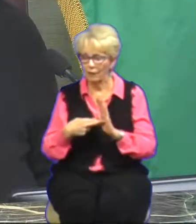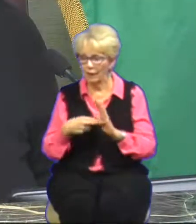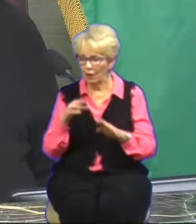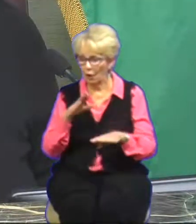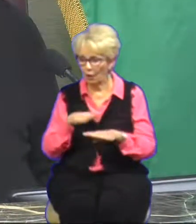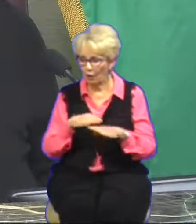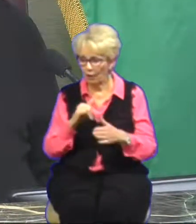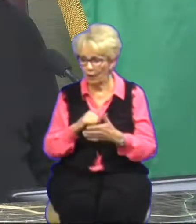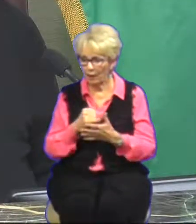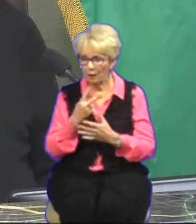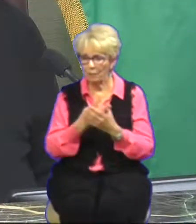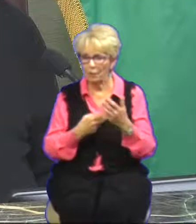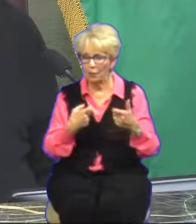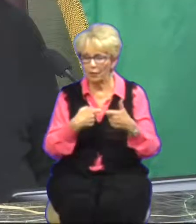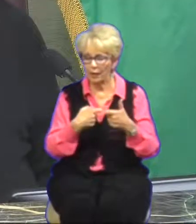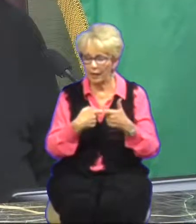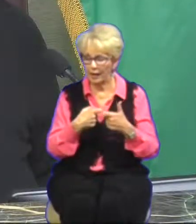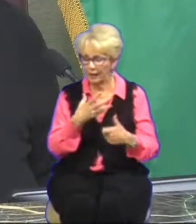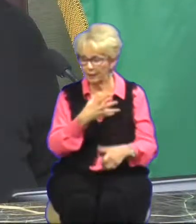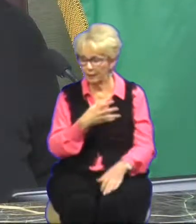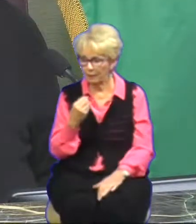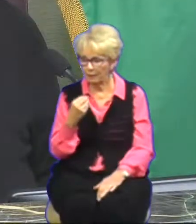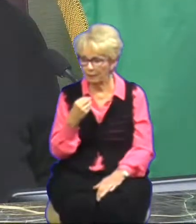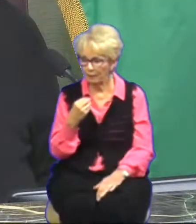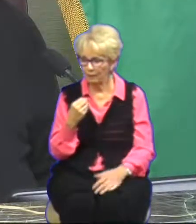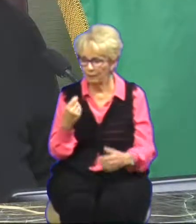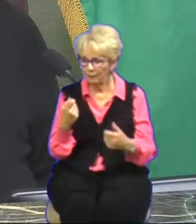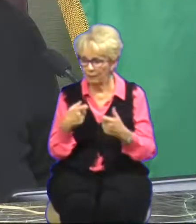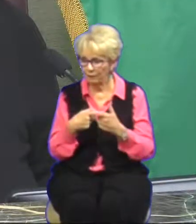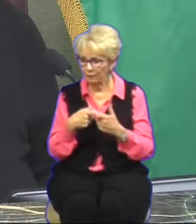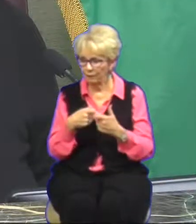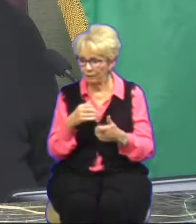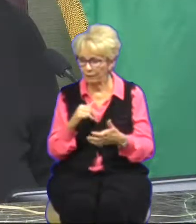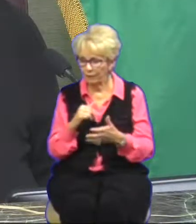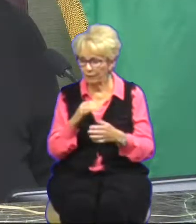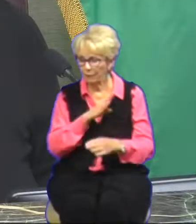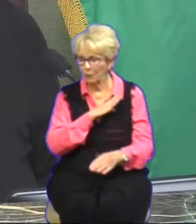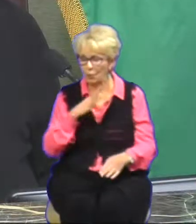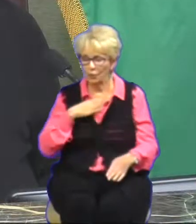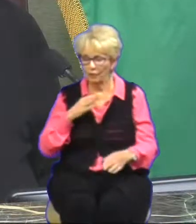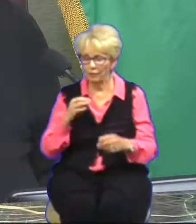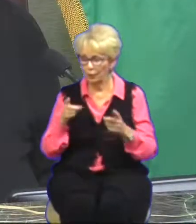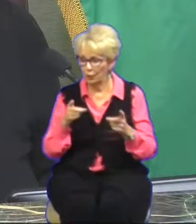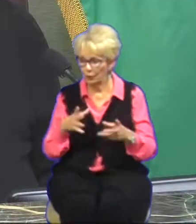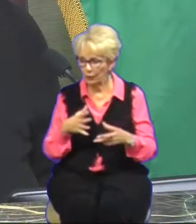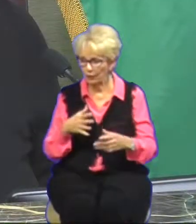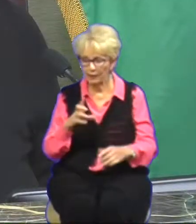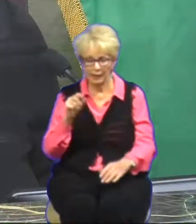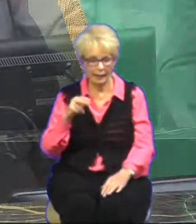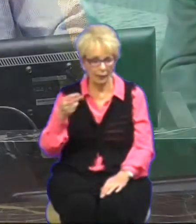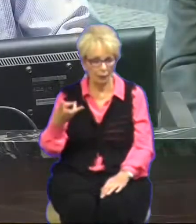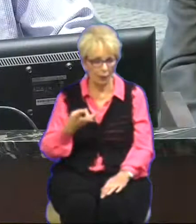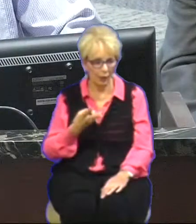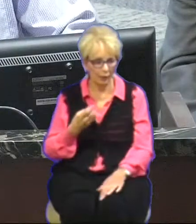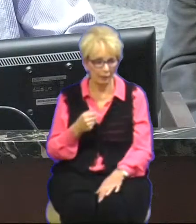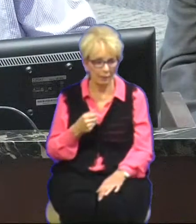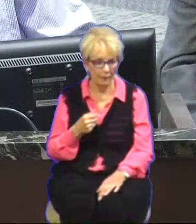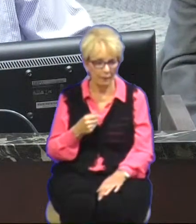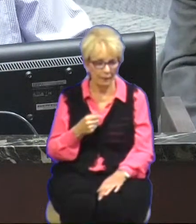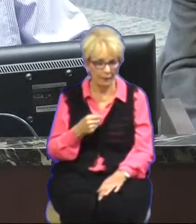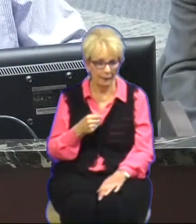on both the Power Agency and the Electricity's Board of Directors. Dan, welcome. Thank you.